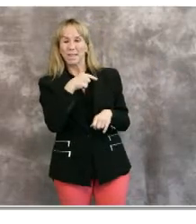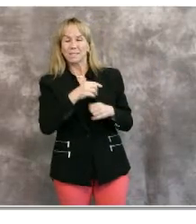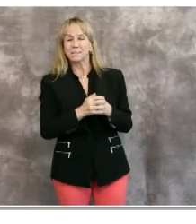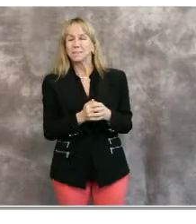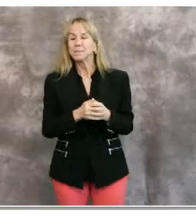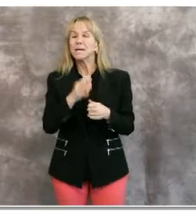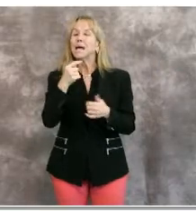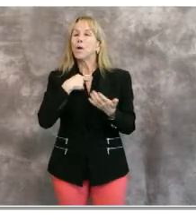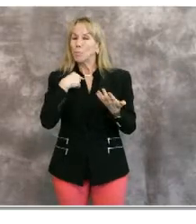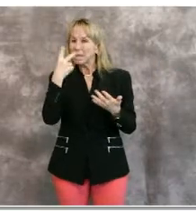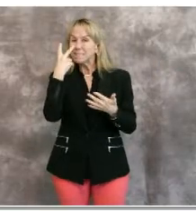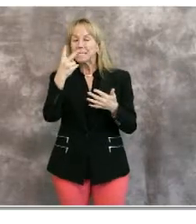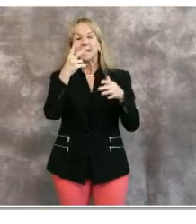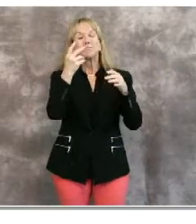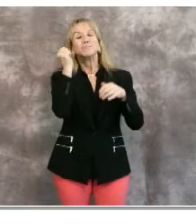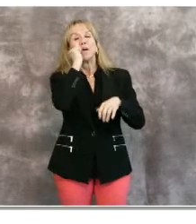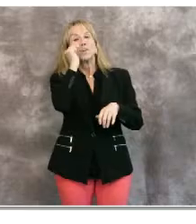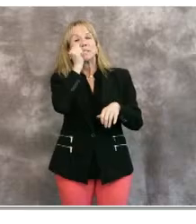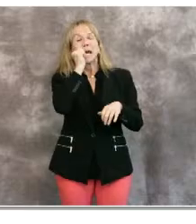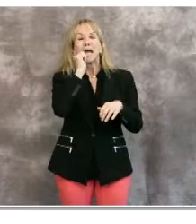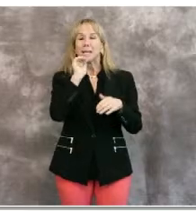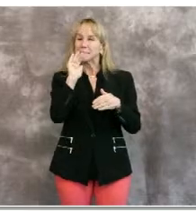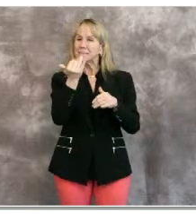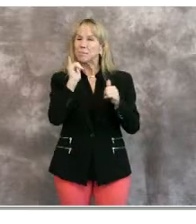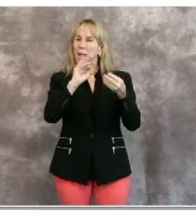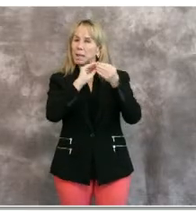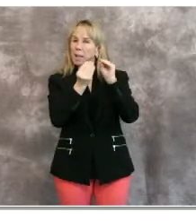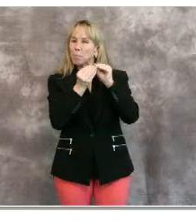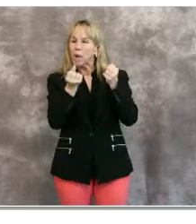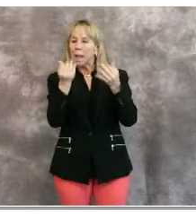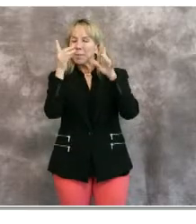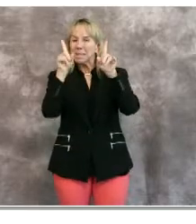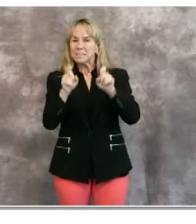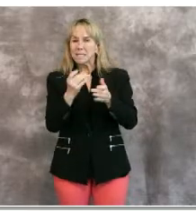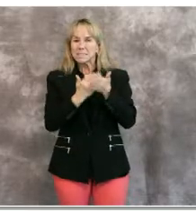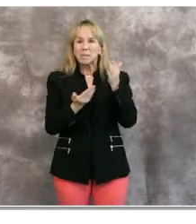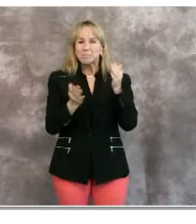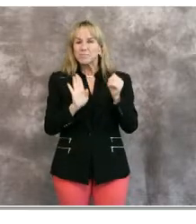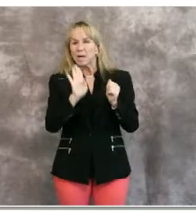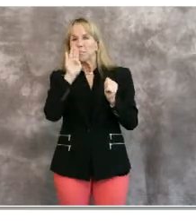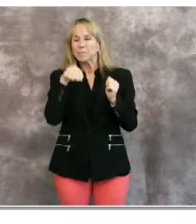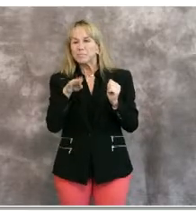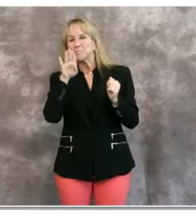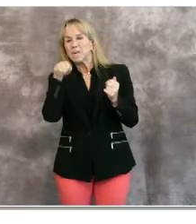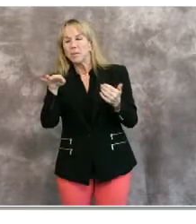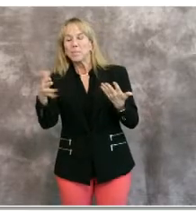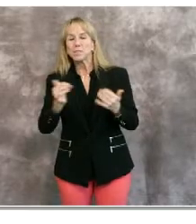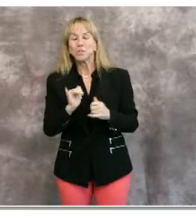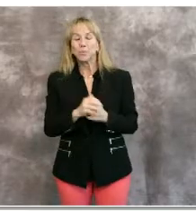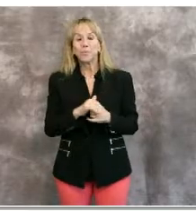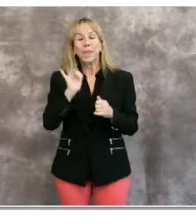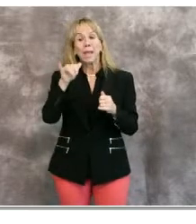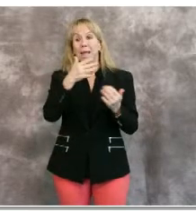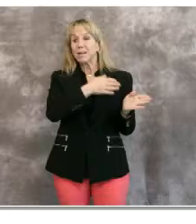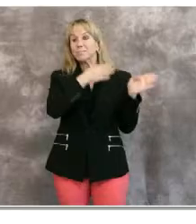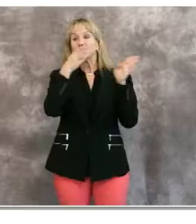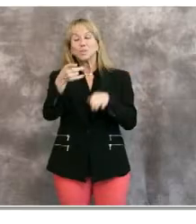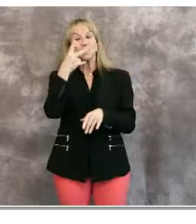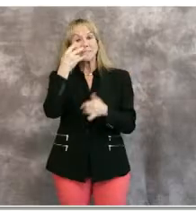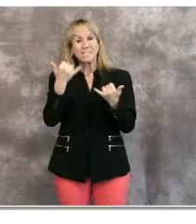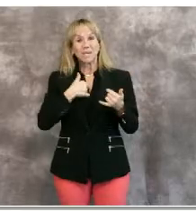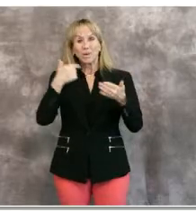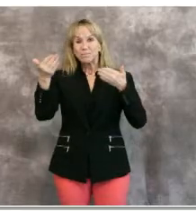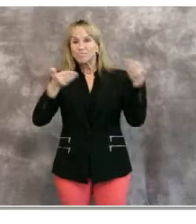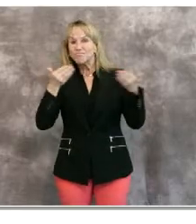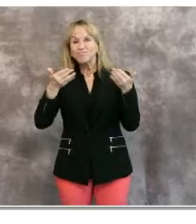number of tests, number of tests getting reported, which could have some impact on the cases and percentage of positives. Contact tracers, you can see at 486. We're